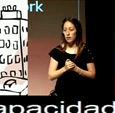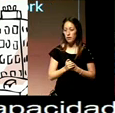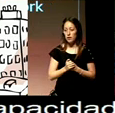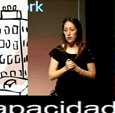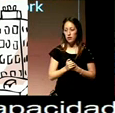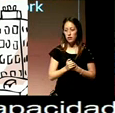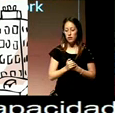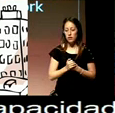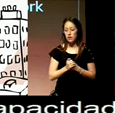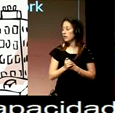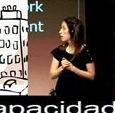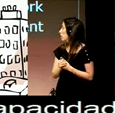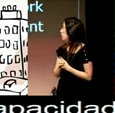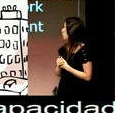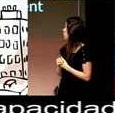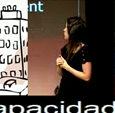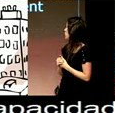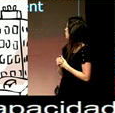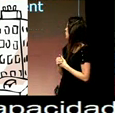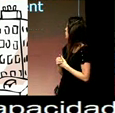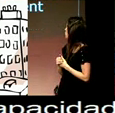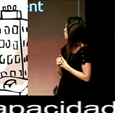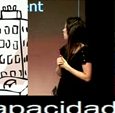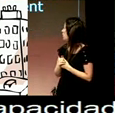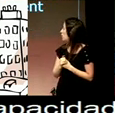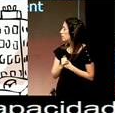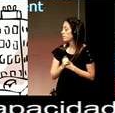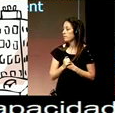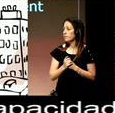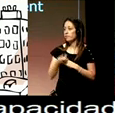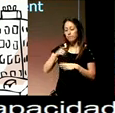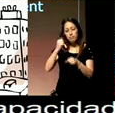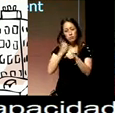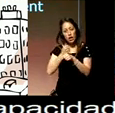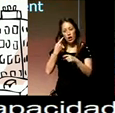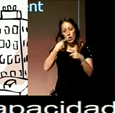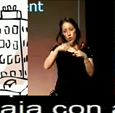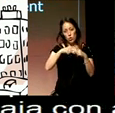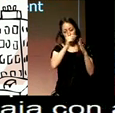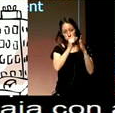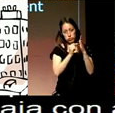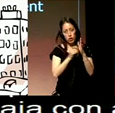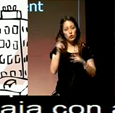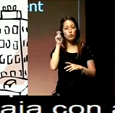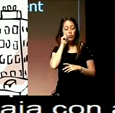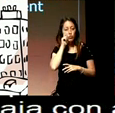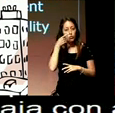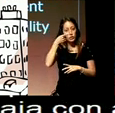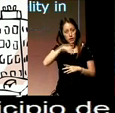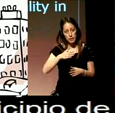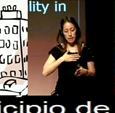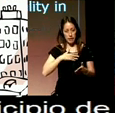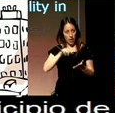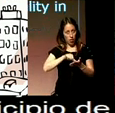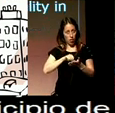tourism, and then we, the municipality of Viborg, is of course also a part.